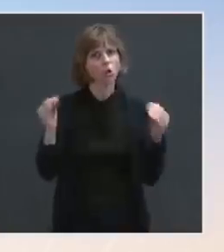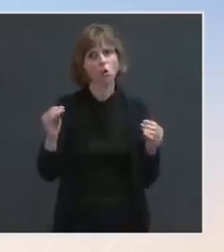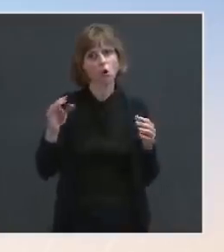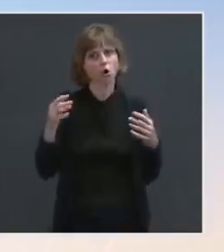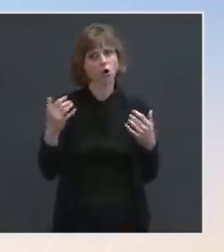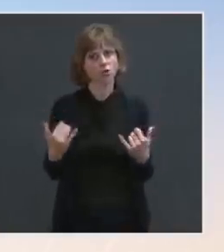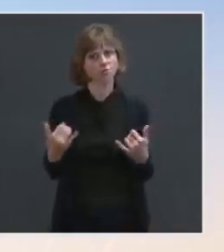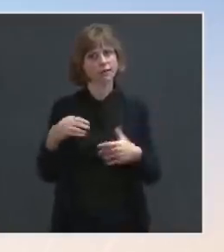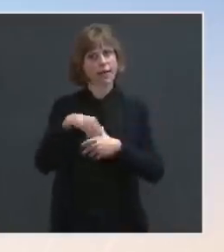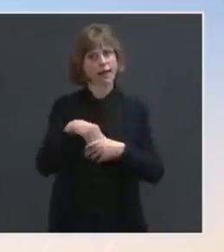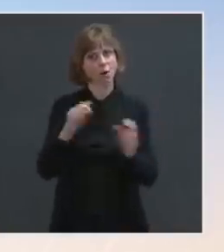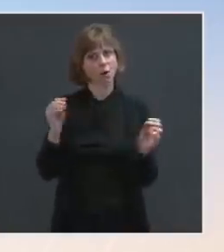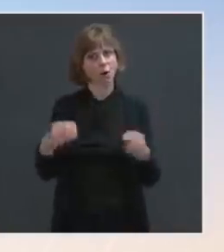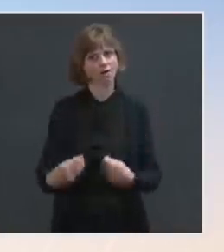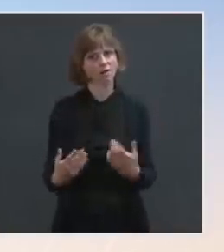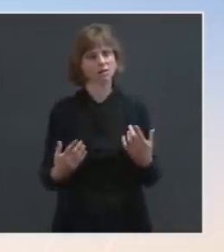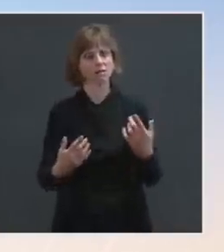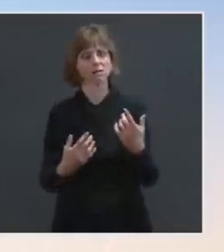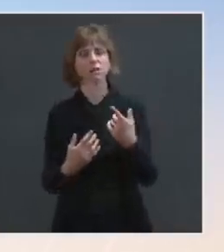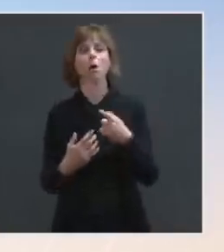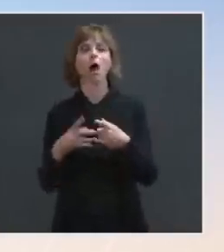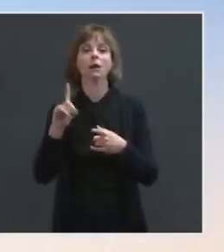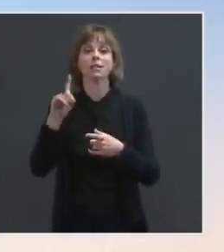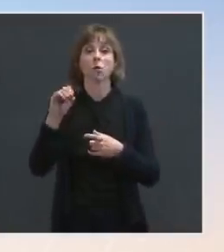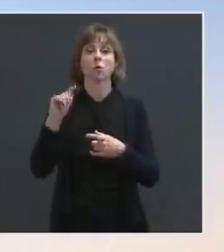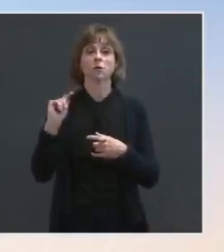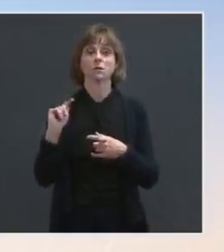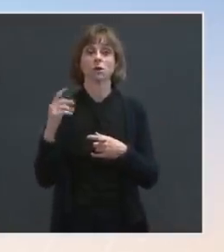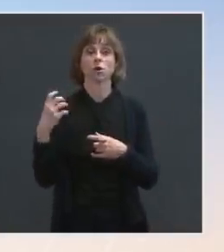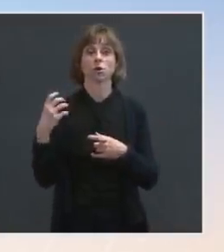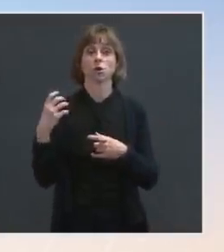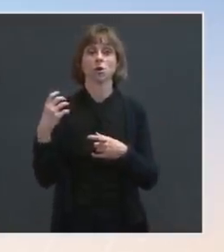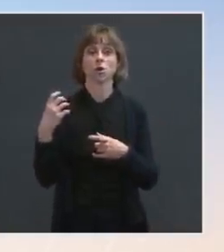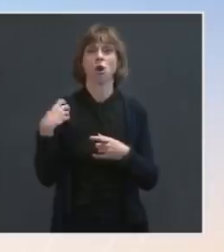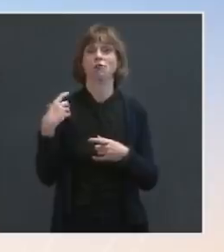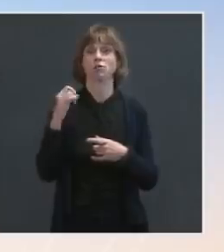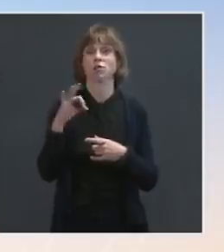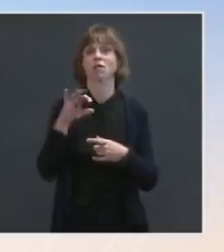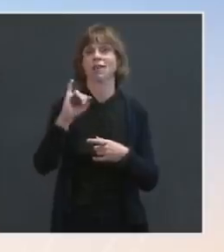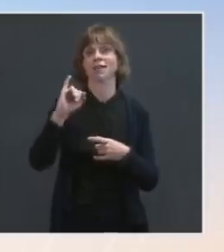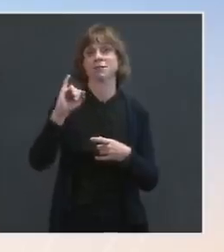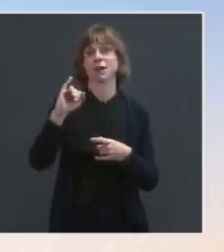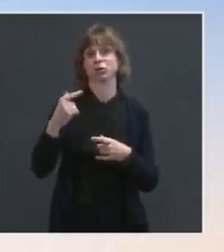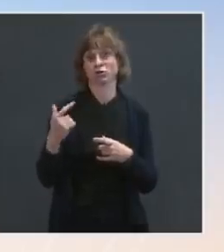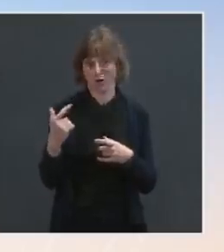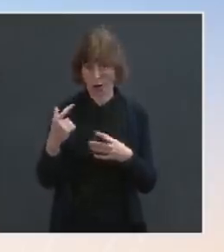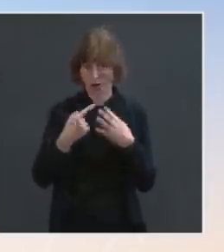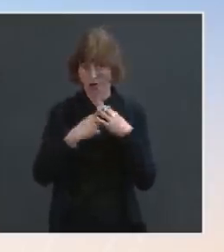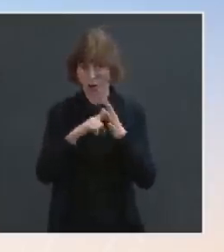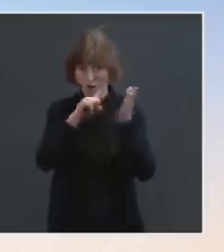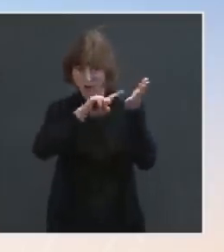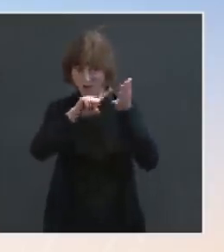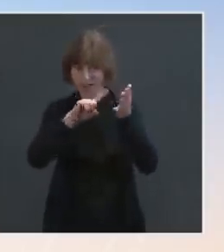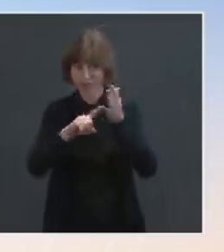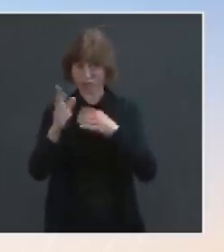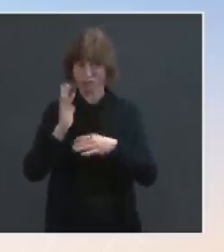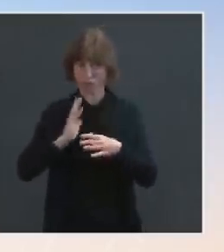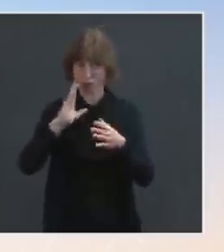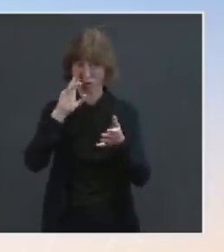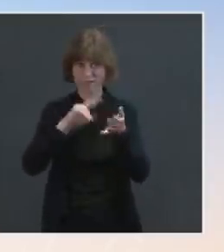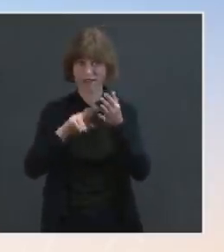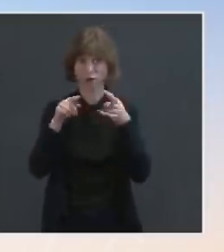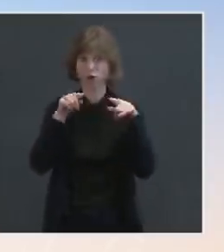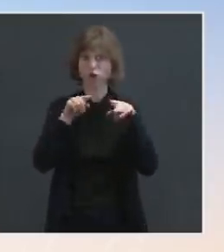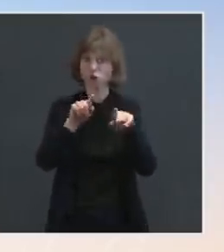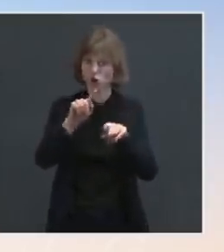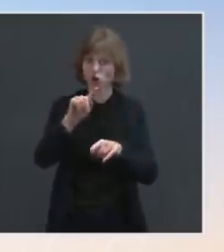Well, as you know, the Department of Transportation Officer of Inspector General initiated the investigation into the former secretary during the Trump